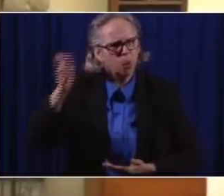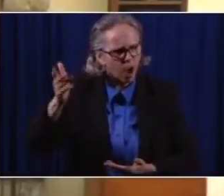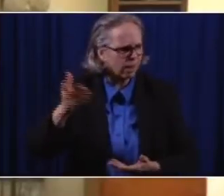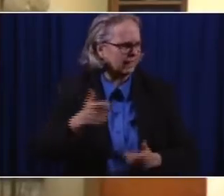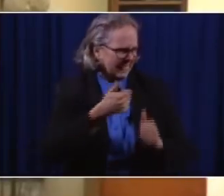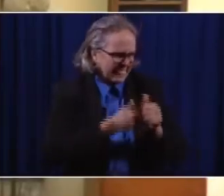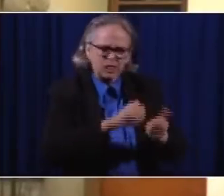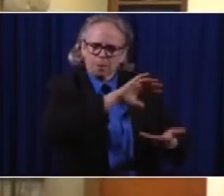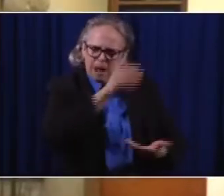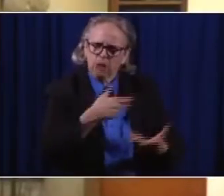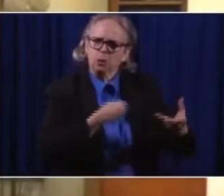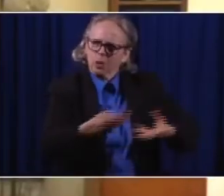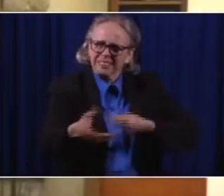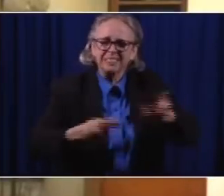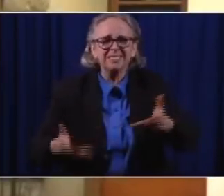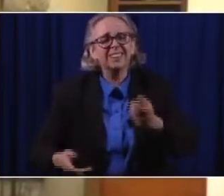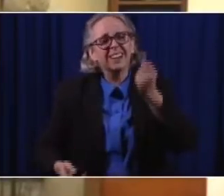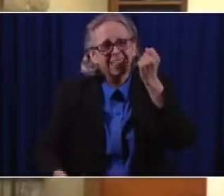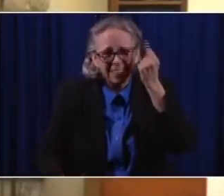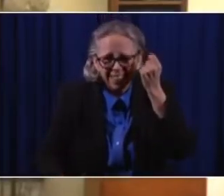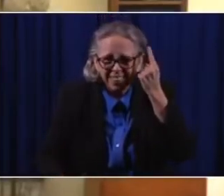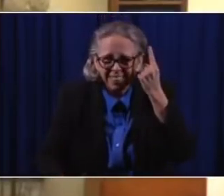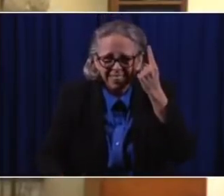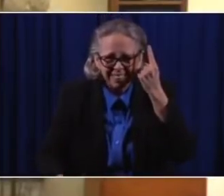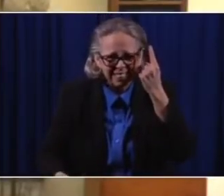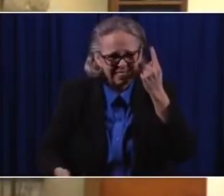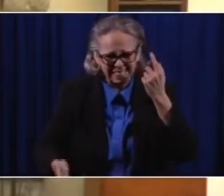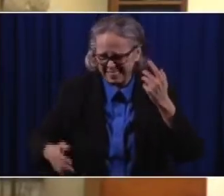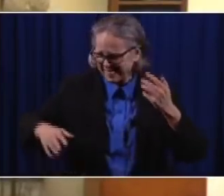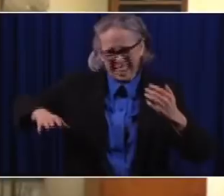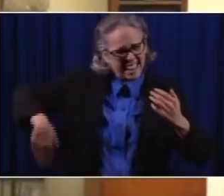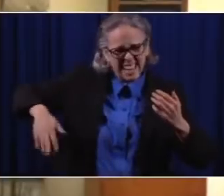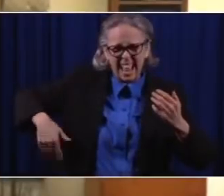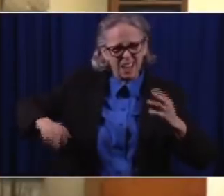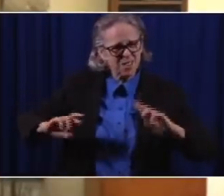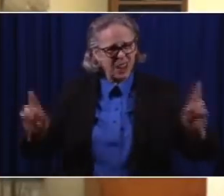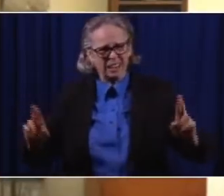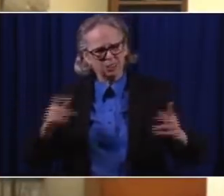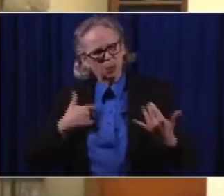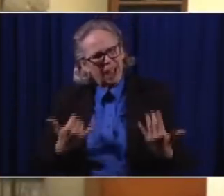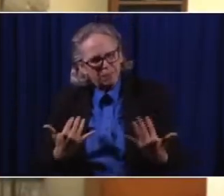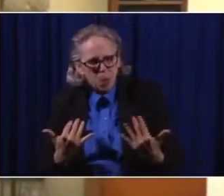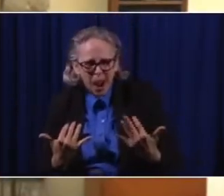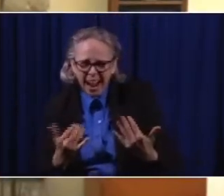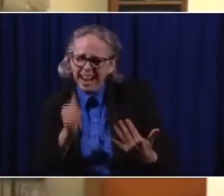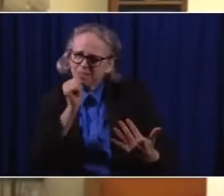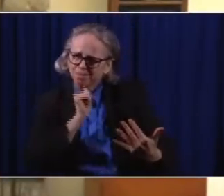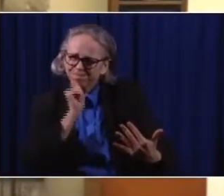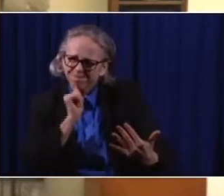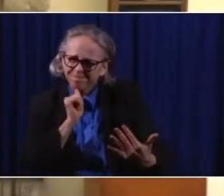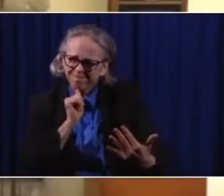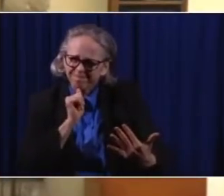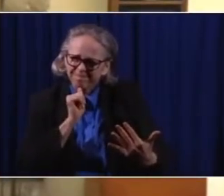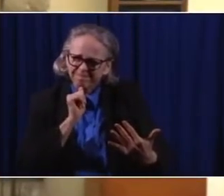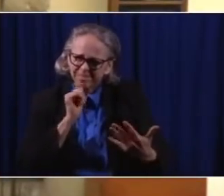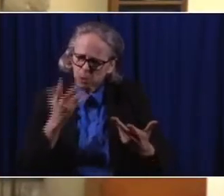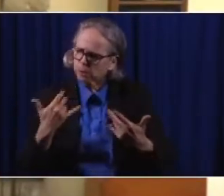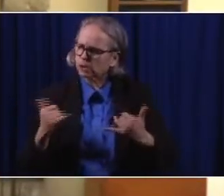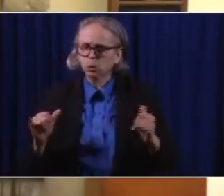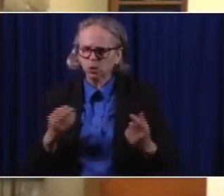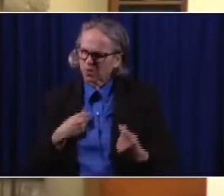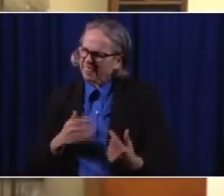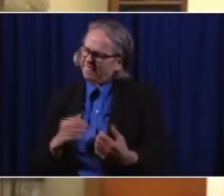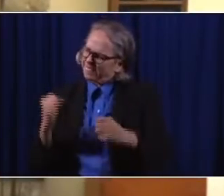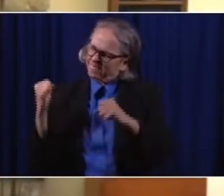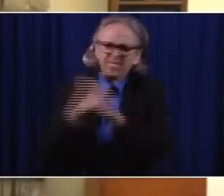But until then, we have to wait, and we have to continue to battle this virus. You'll see